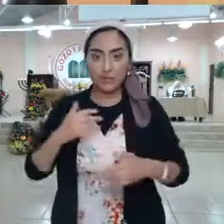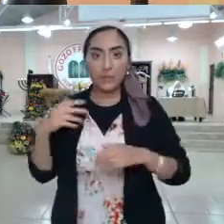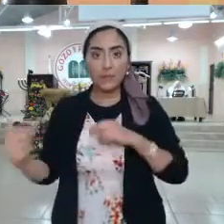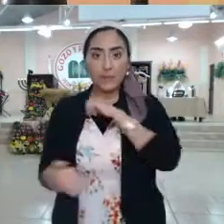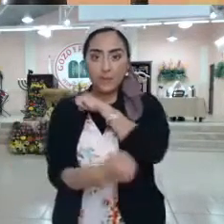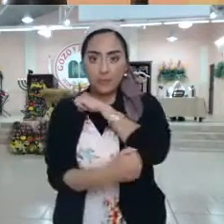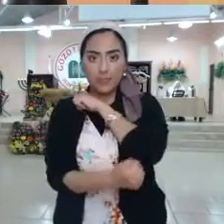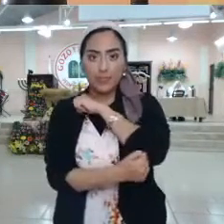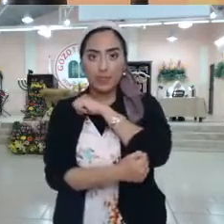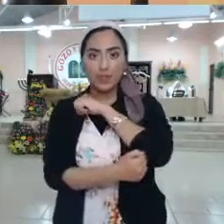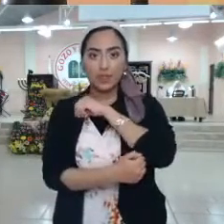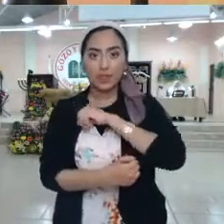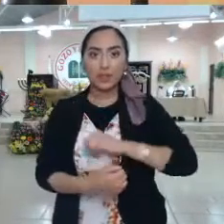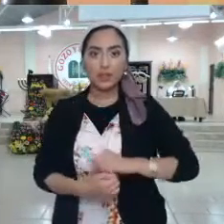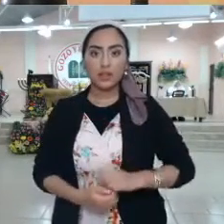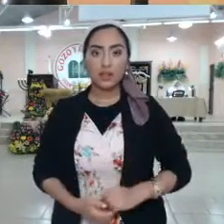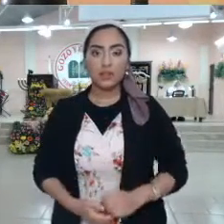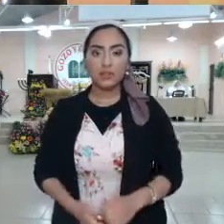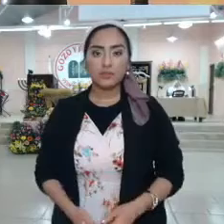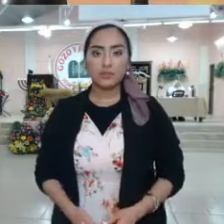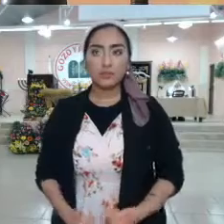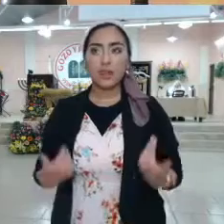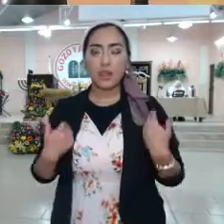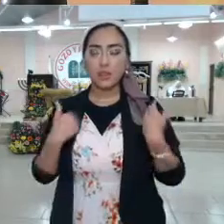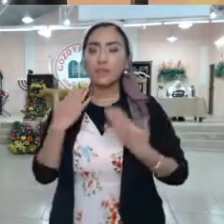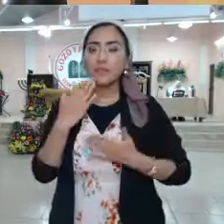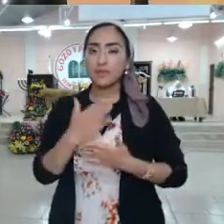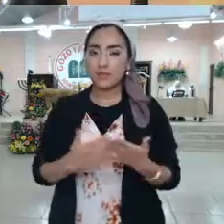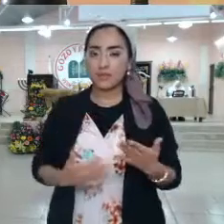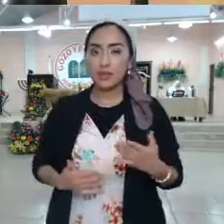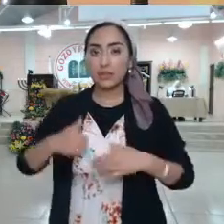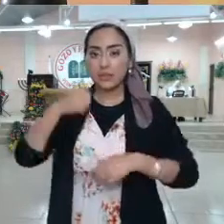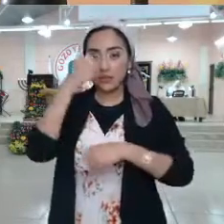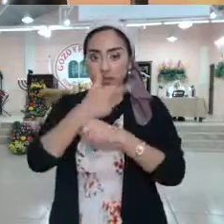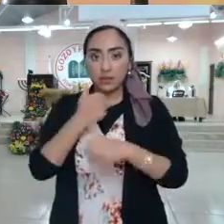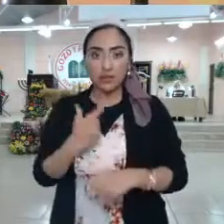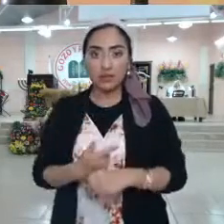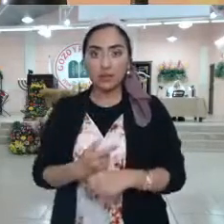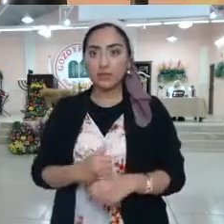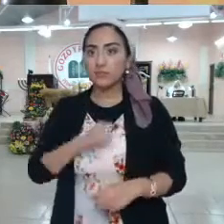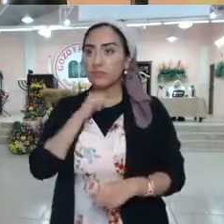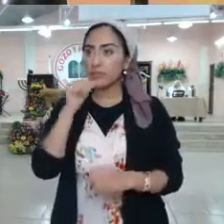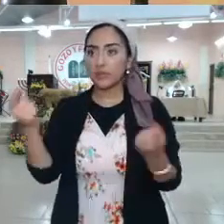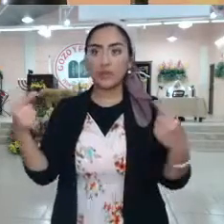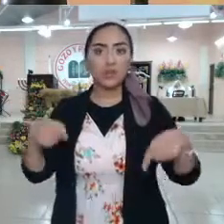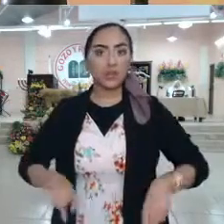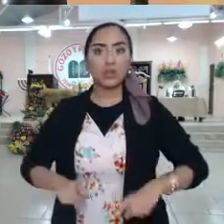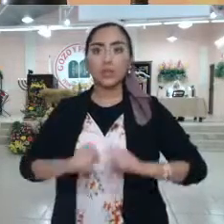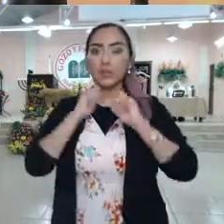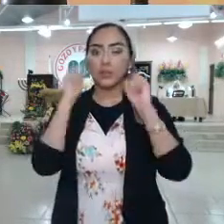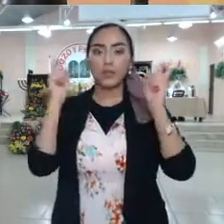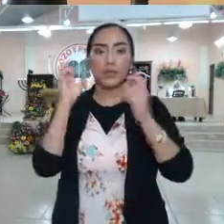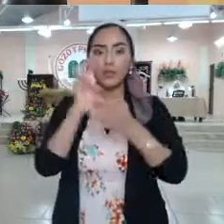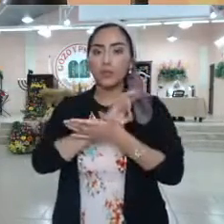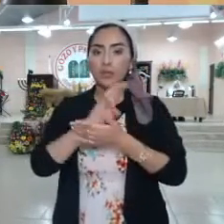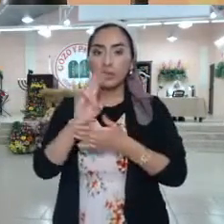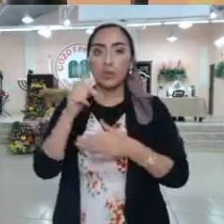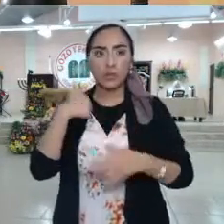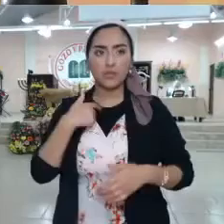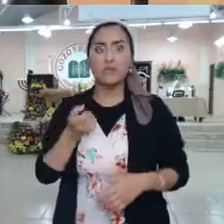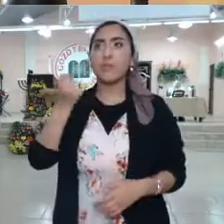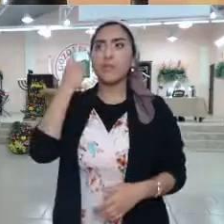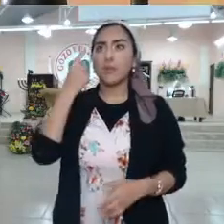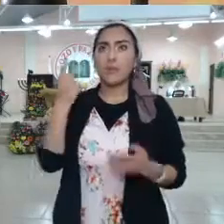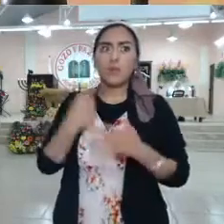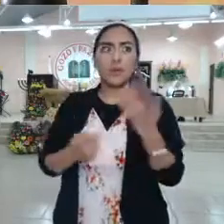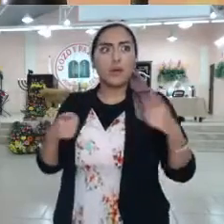every time after Pesach, there are brothers that they used to be brothers that didn't